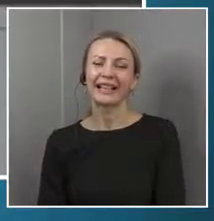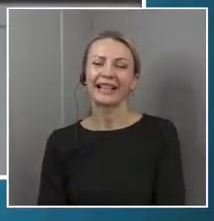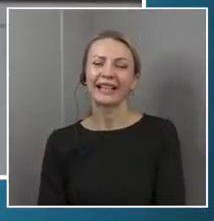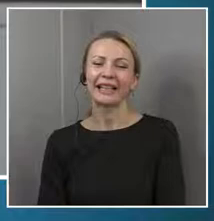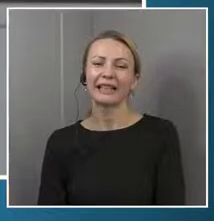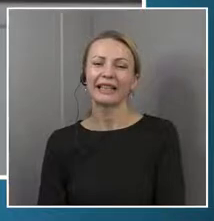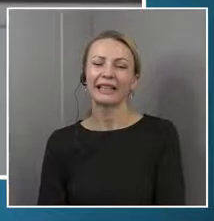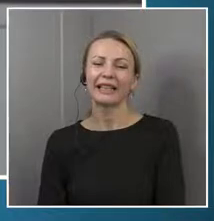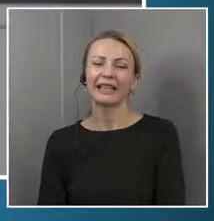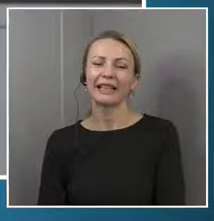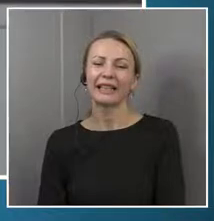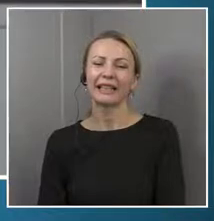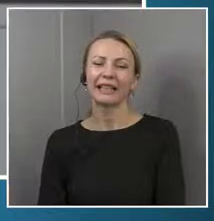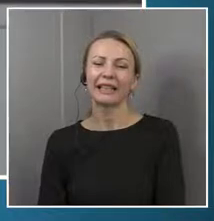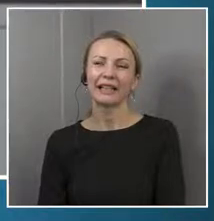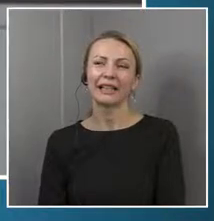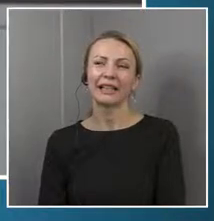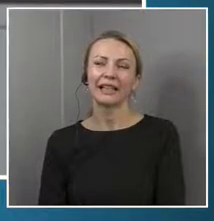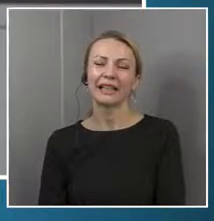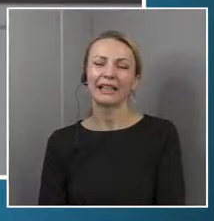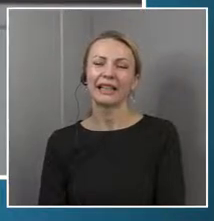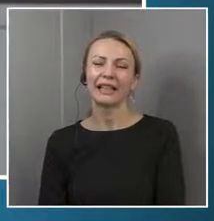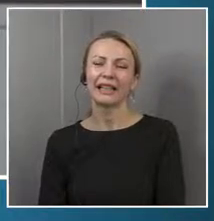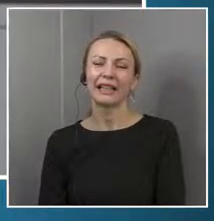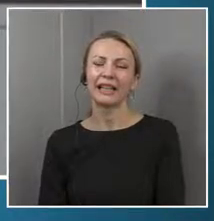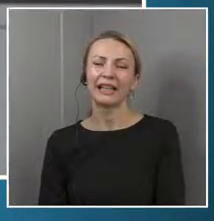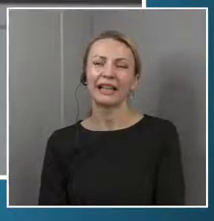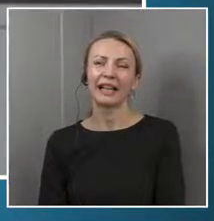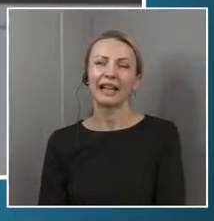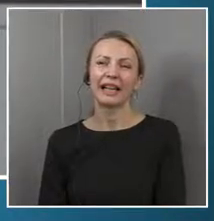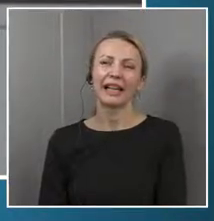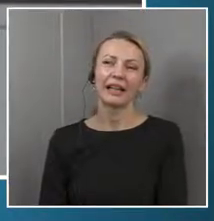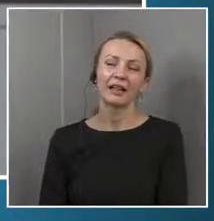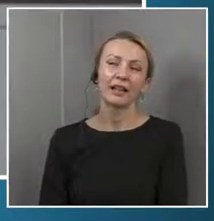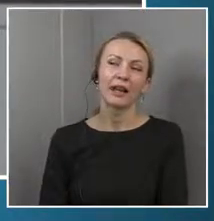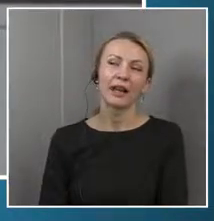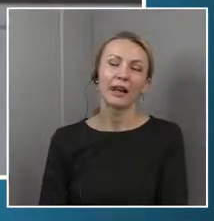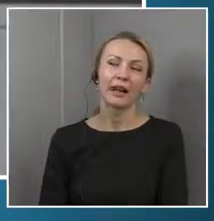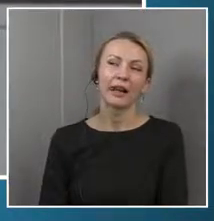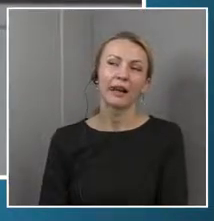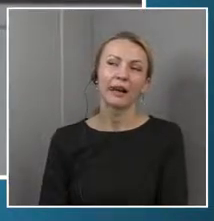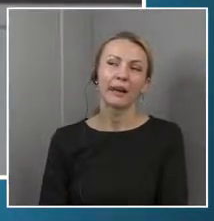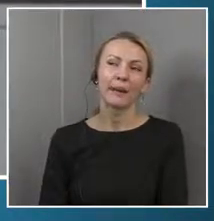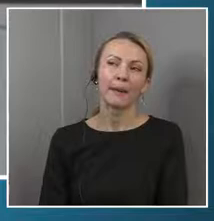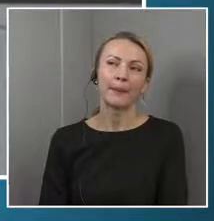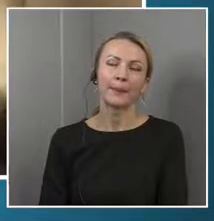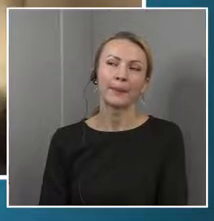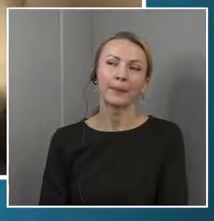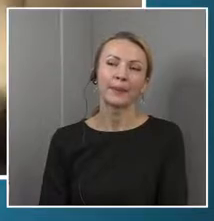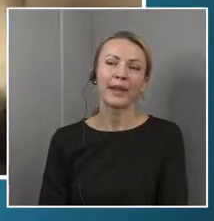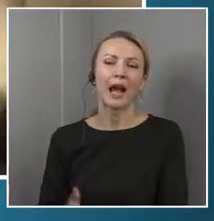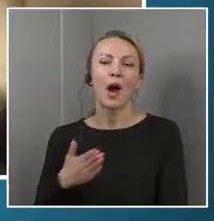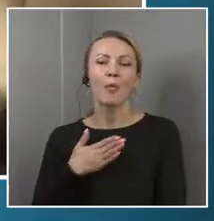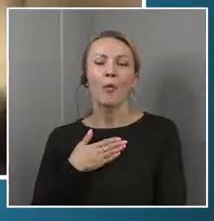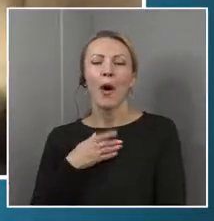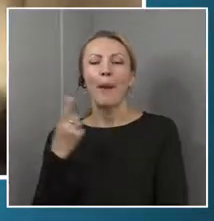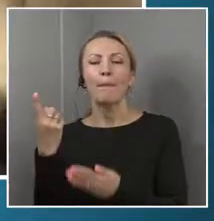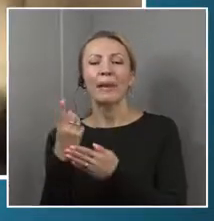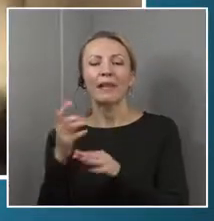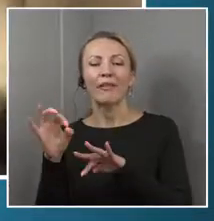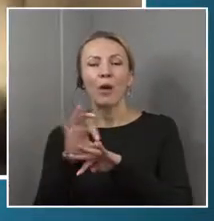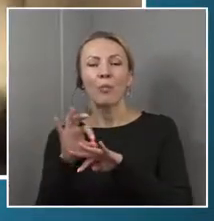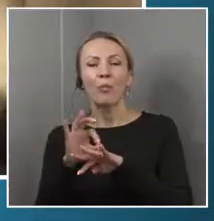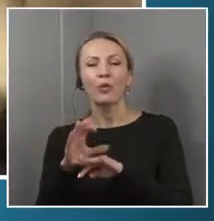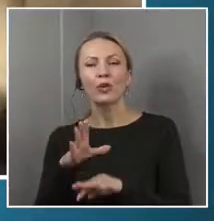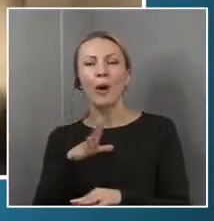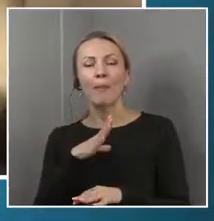I first husband was an artist, and this is a painting